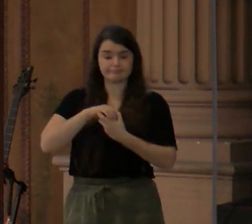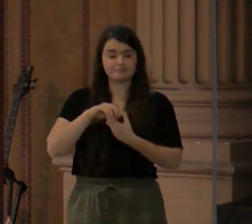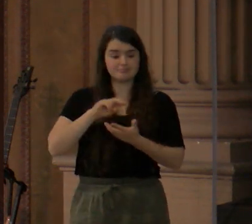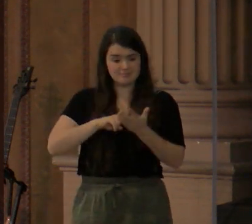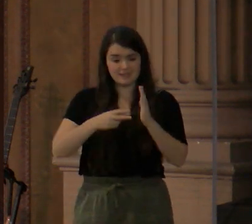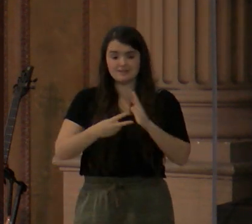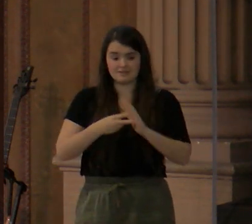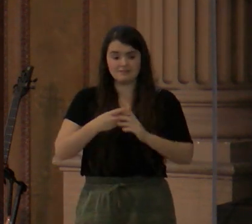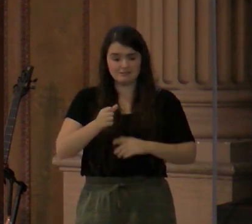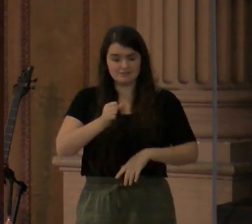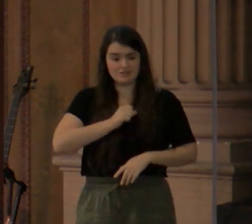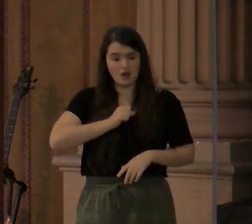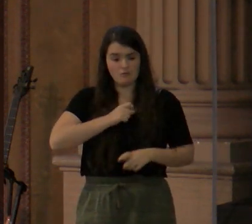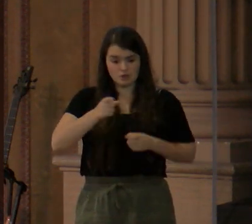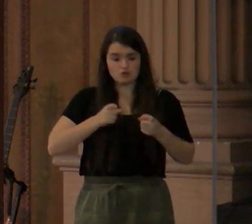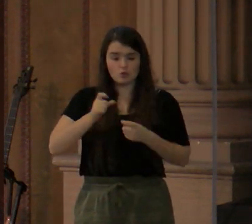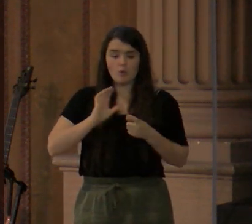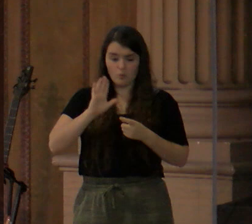our lives.